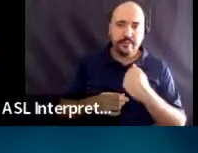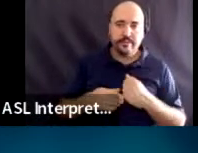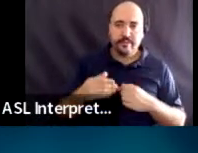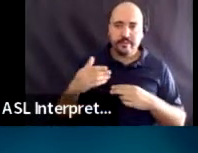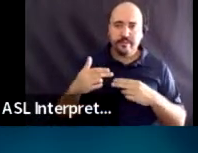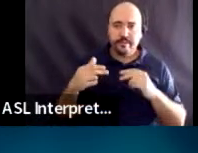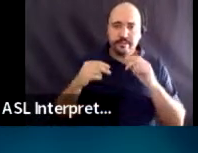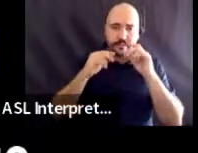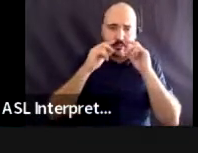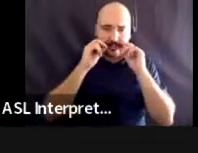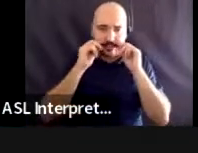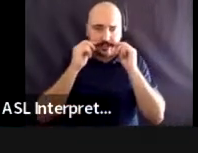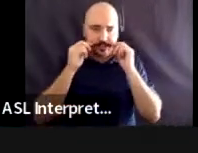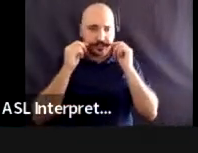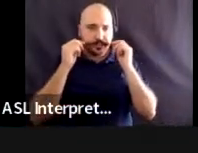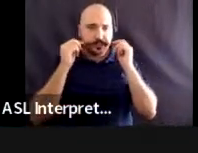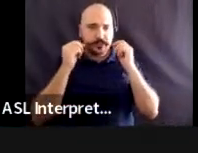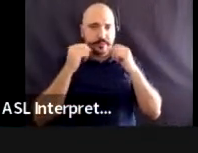Peter.